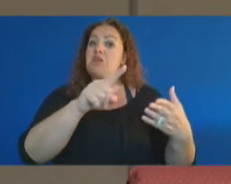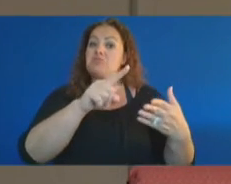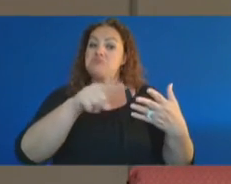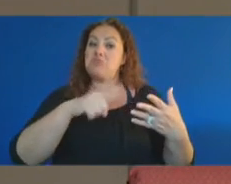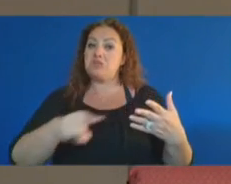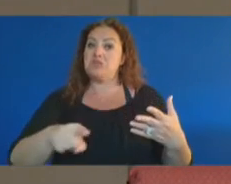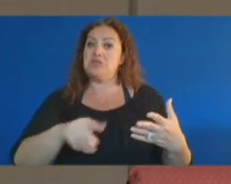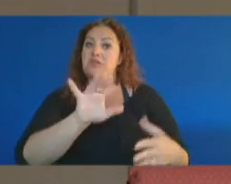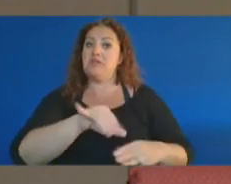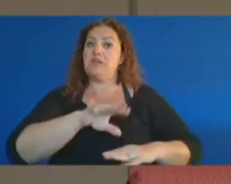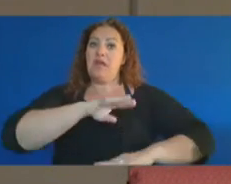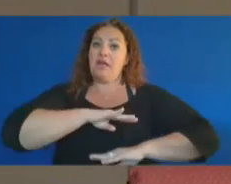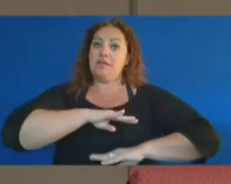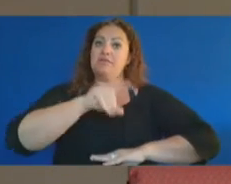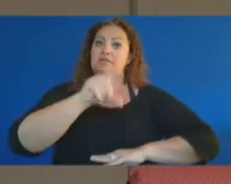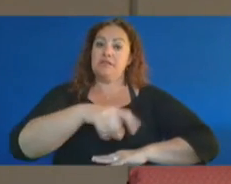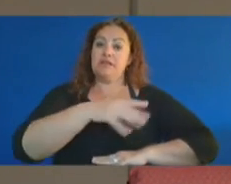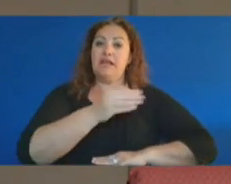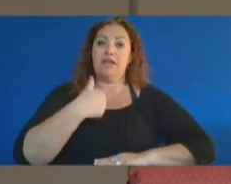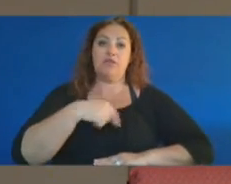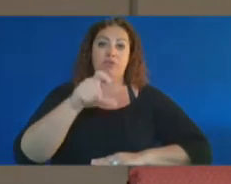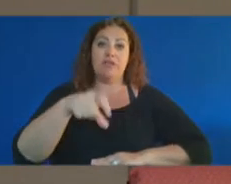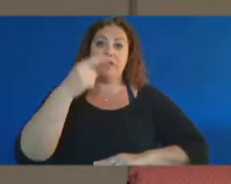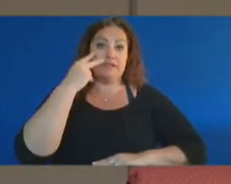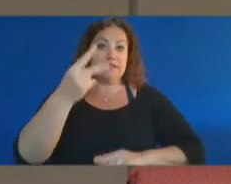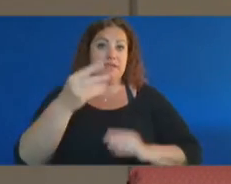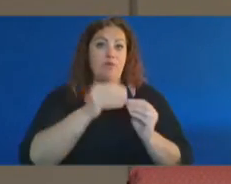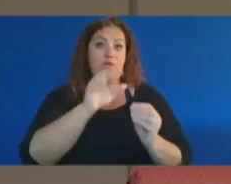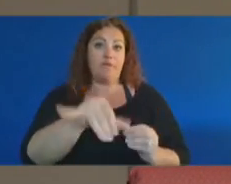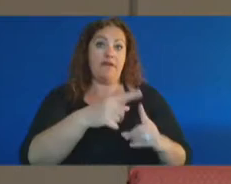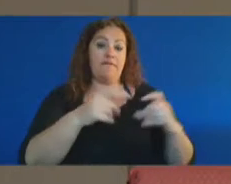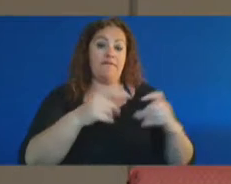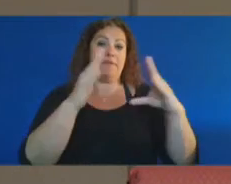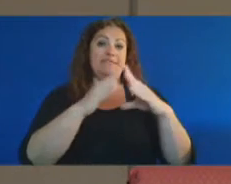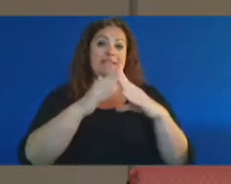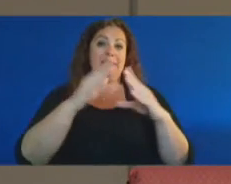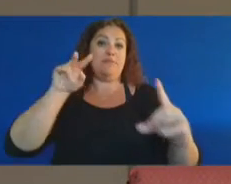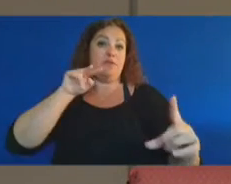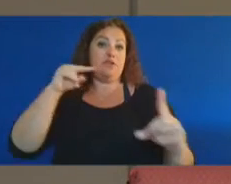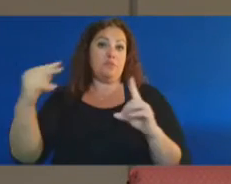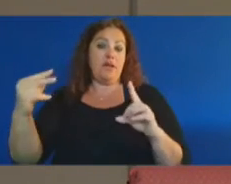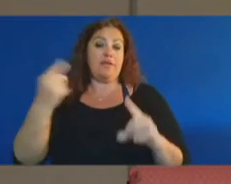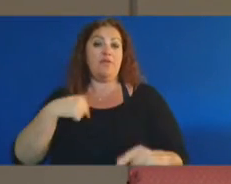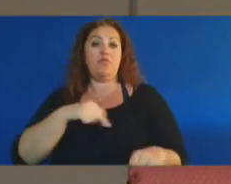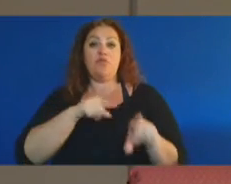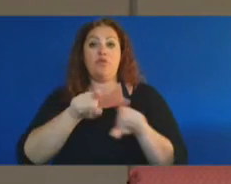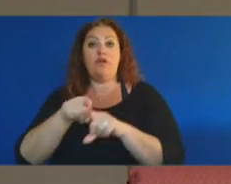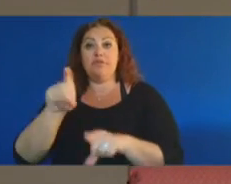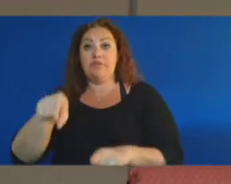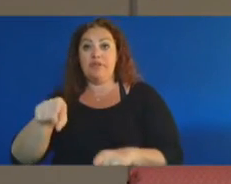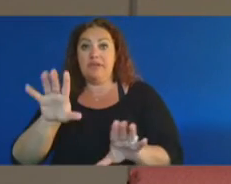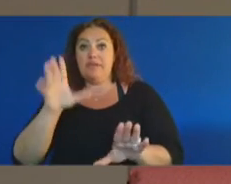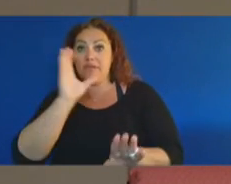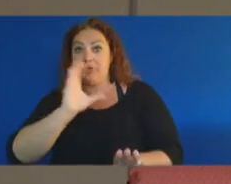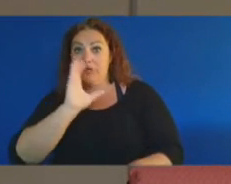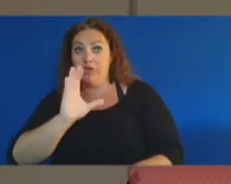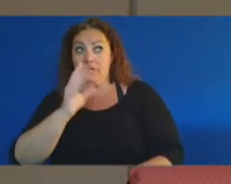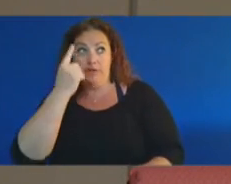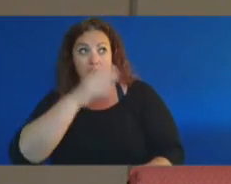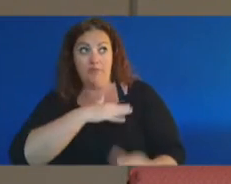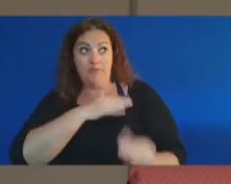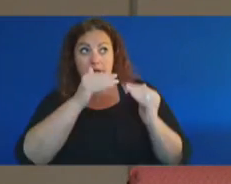need and we need to see more of these from a city perspective we also need to look and this is for my colleagues to take a look at our